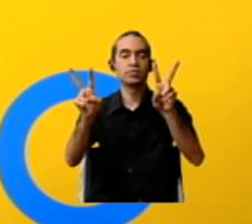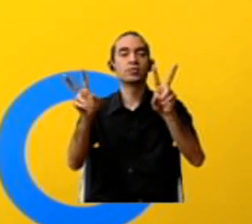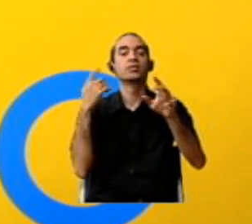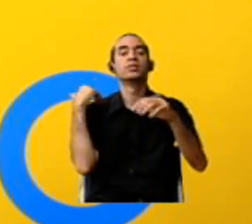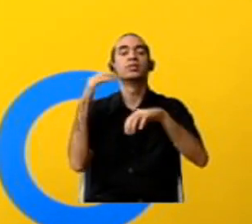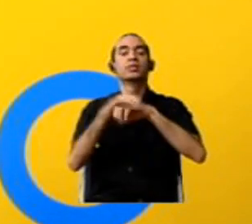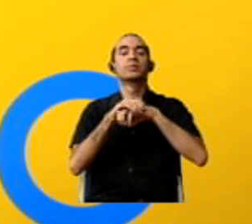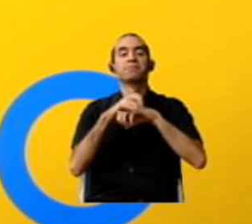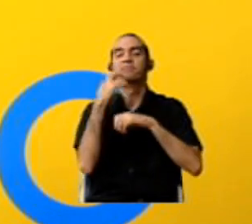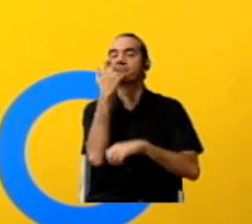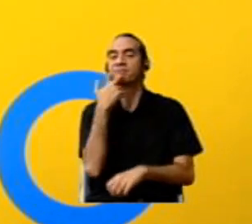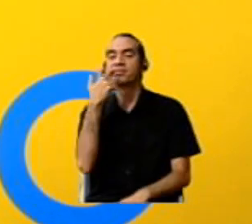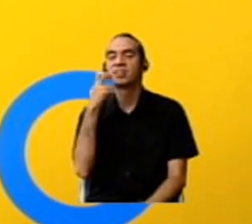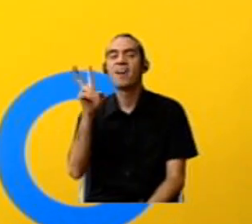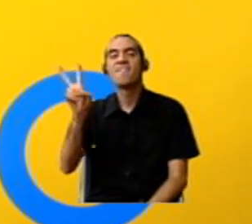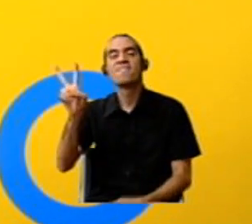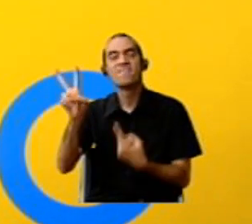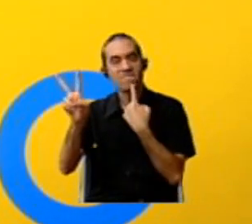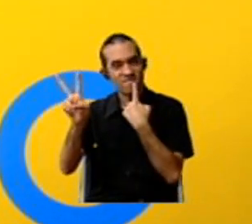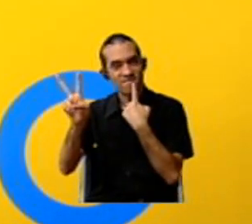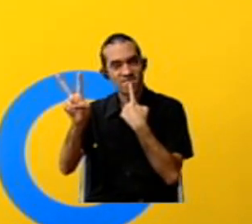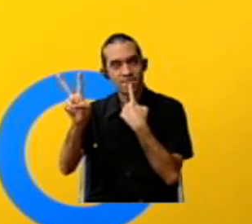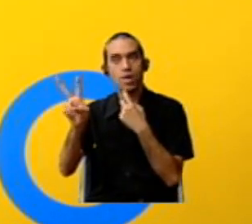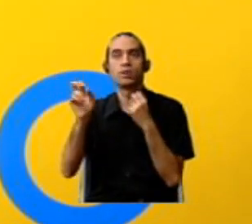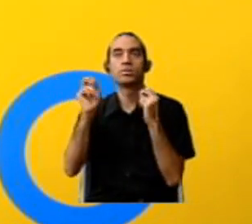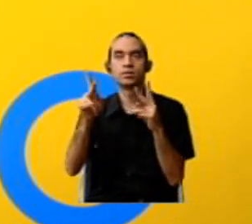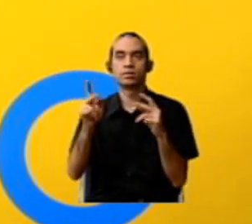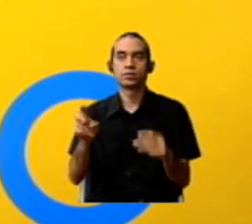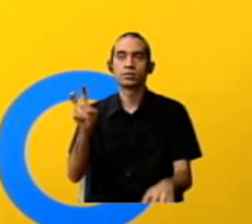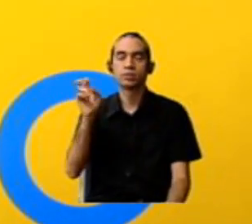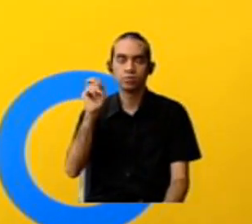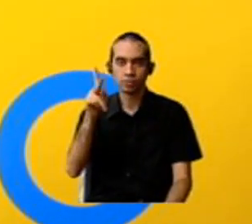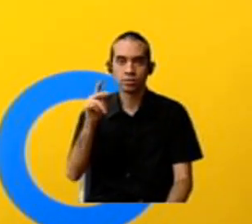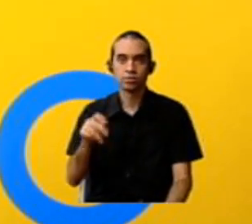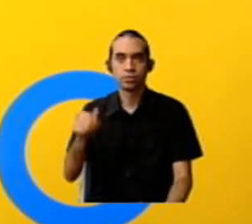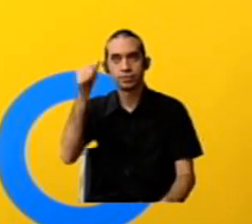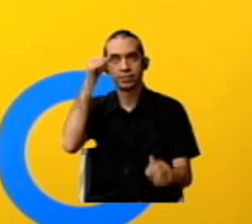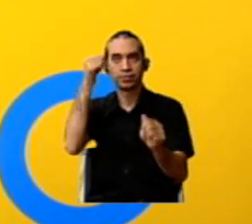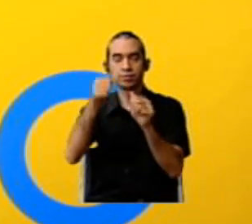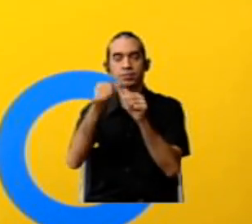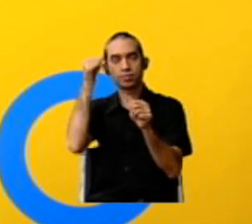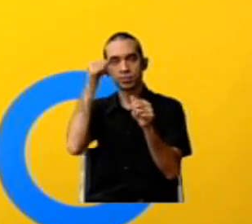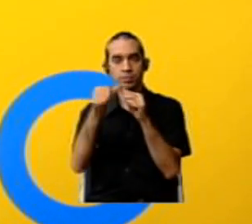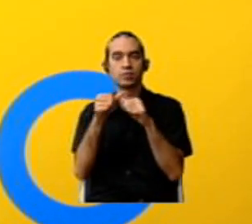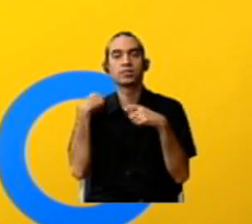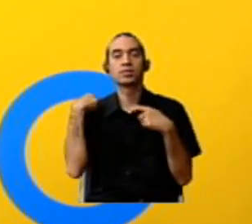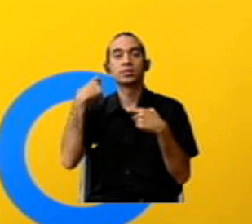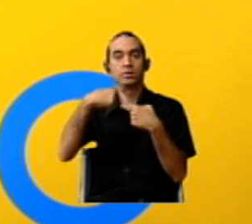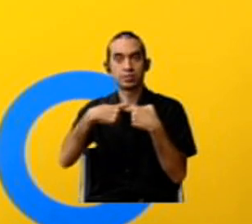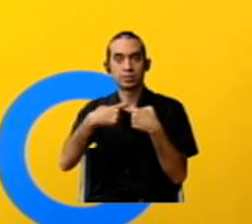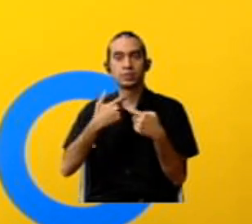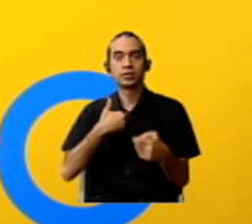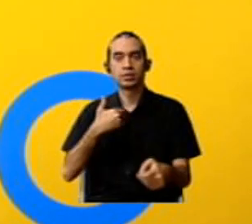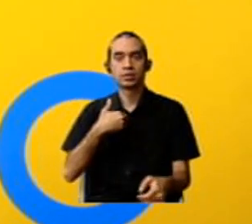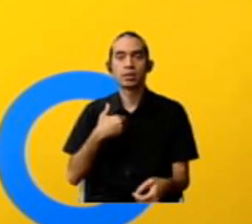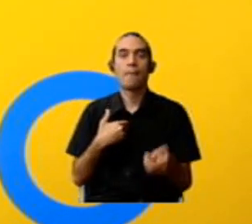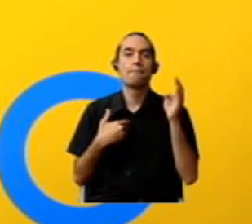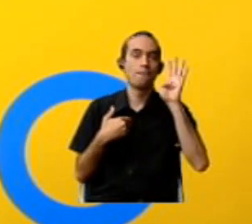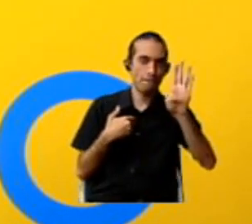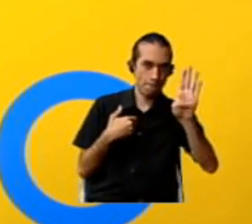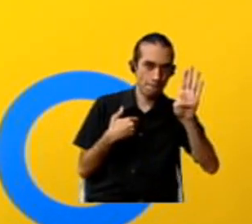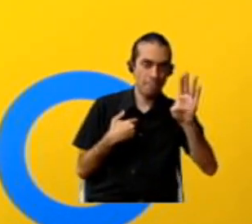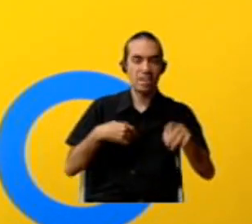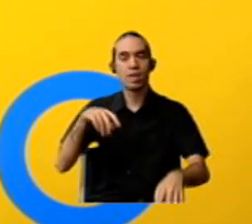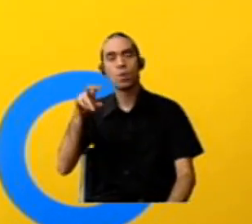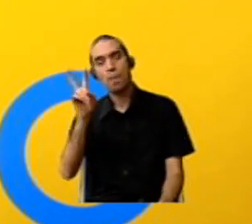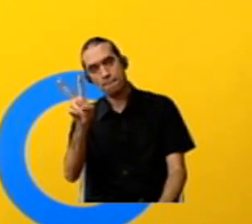is pronounced V. Okay, V. Remember, in Spanish we have letra B y